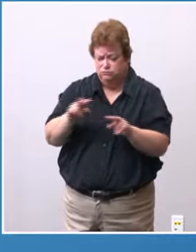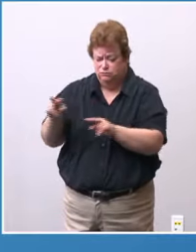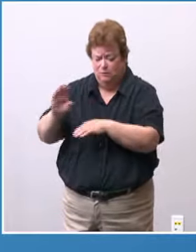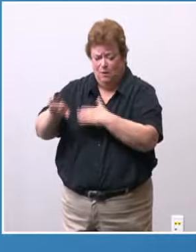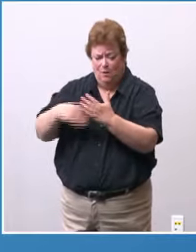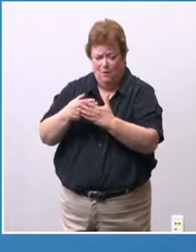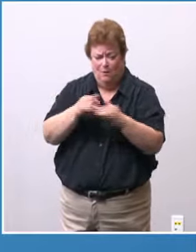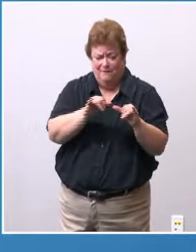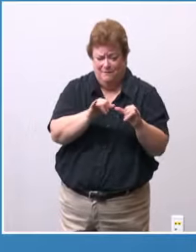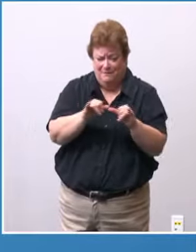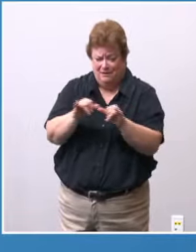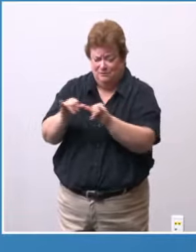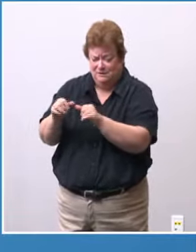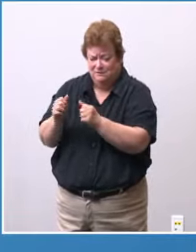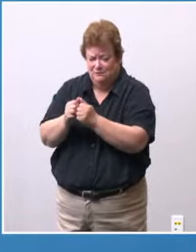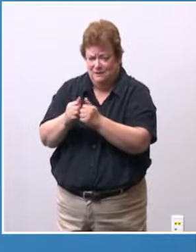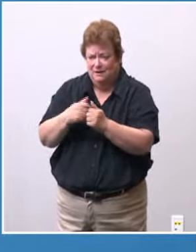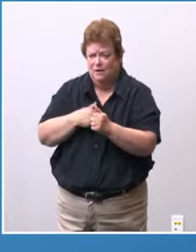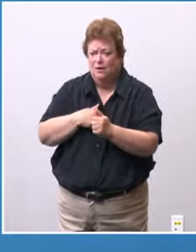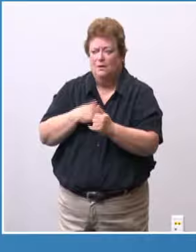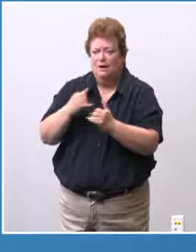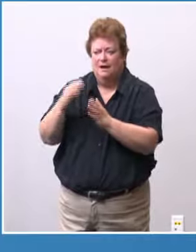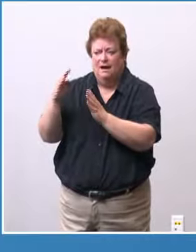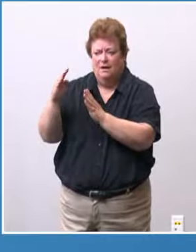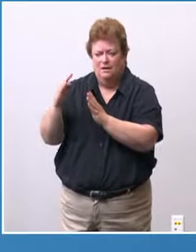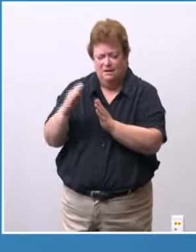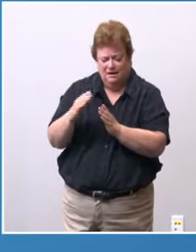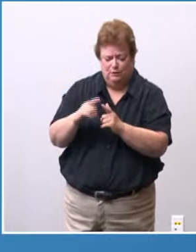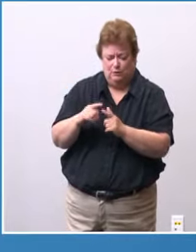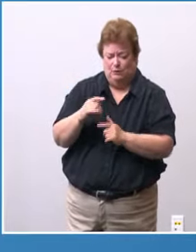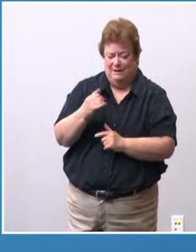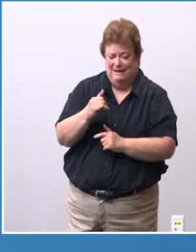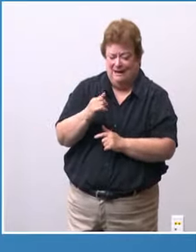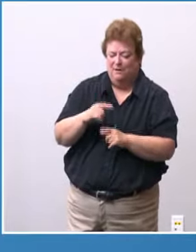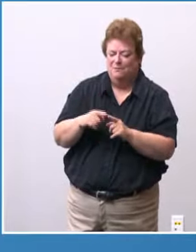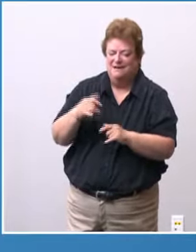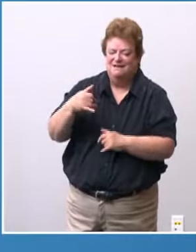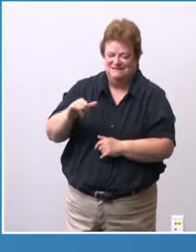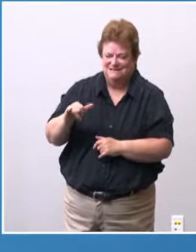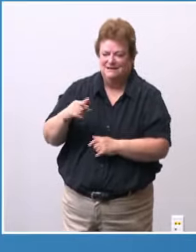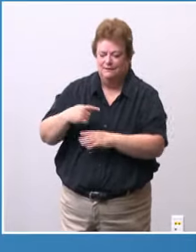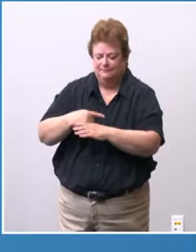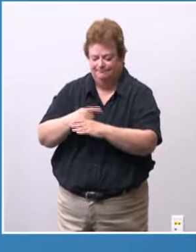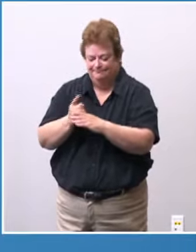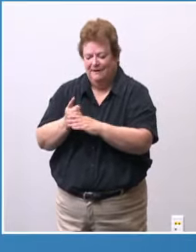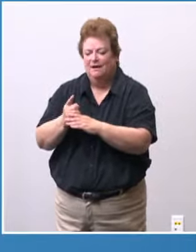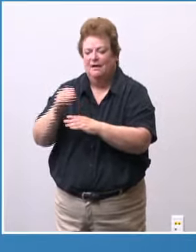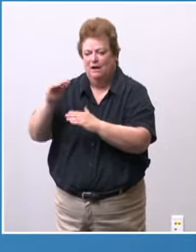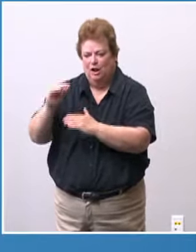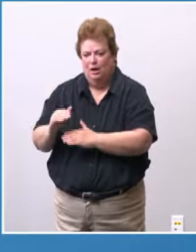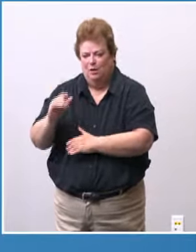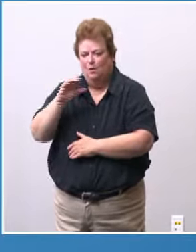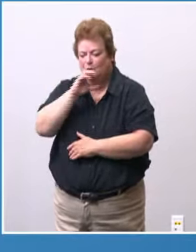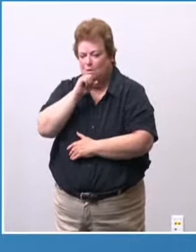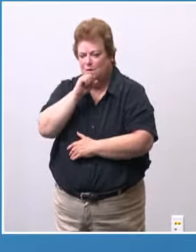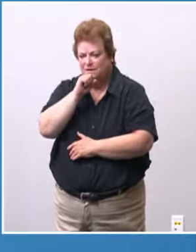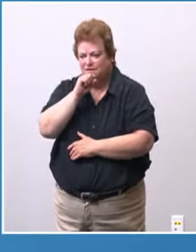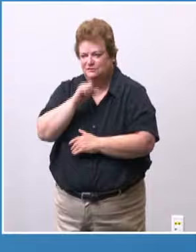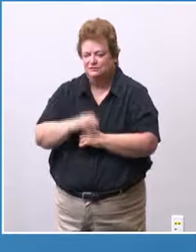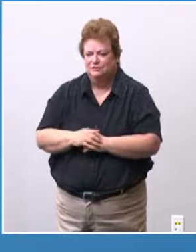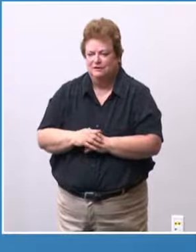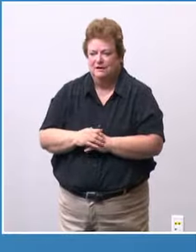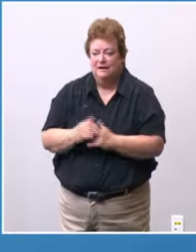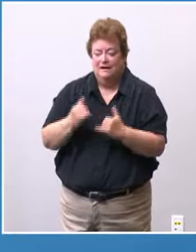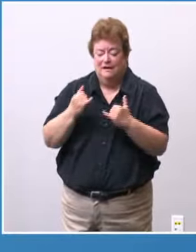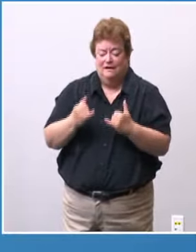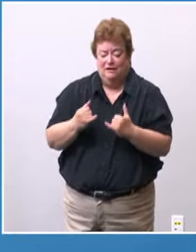risk dial has moved closer to the yellow category, but it remains in the low orange range this week. The current position